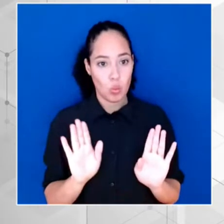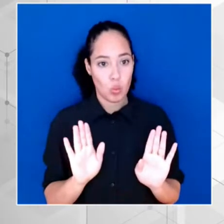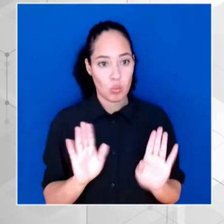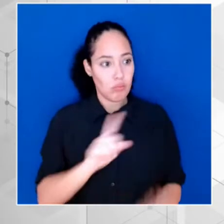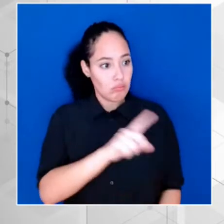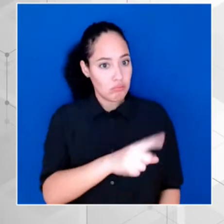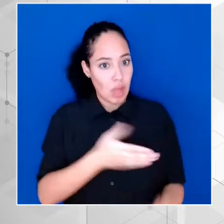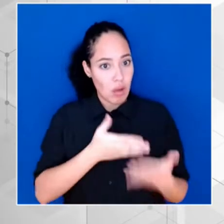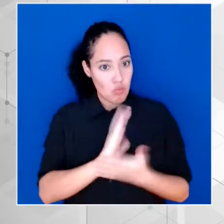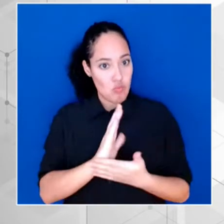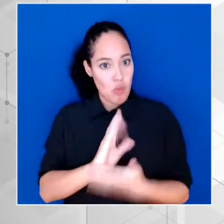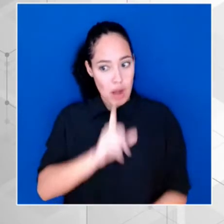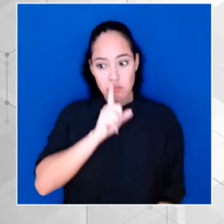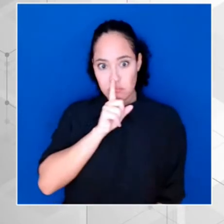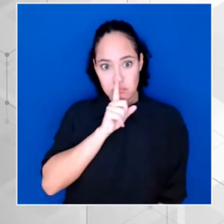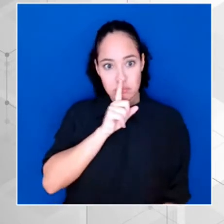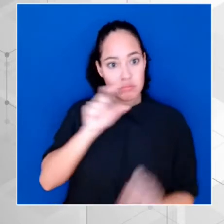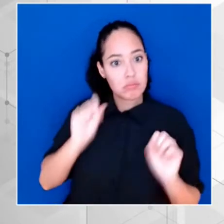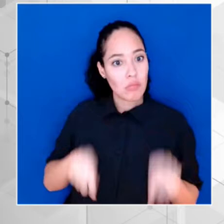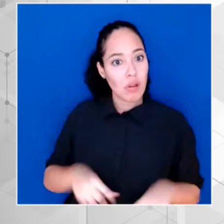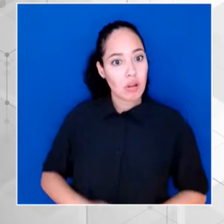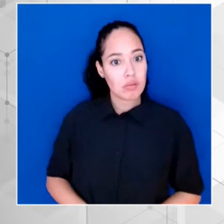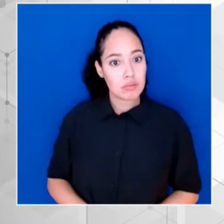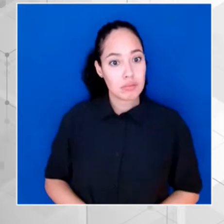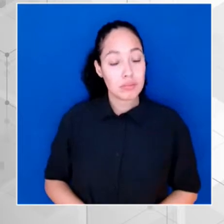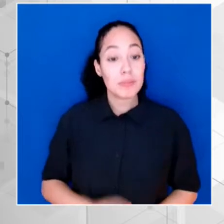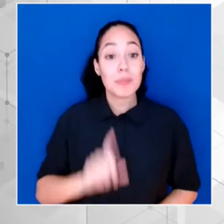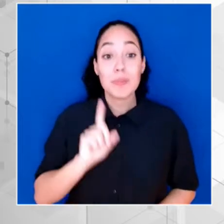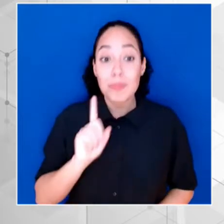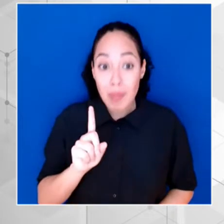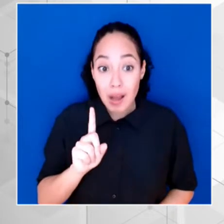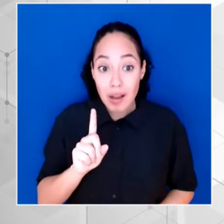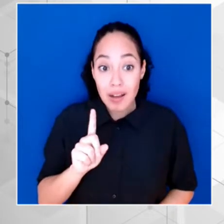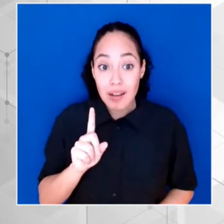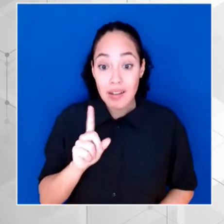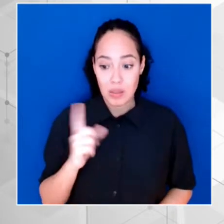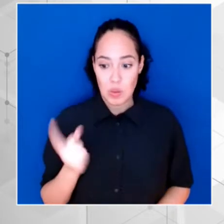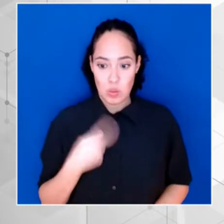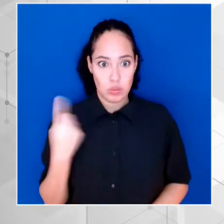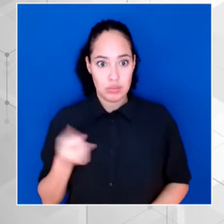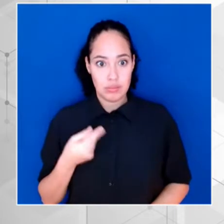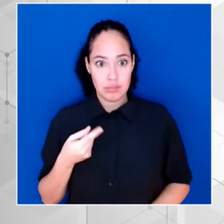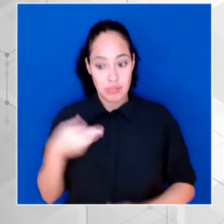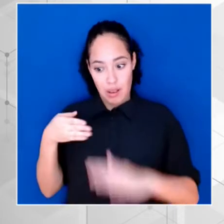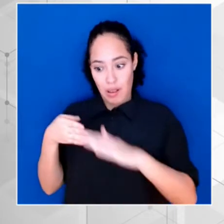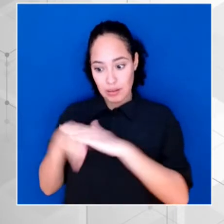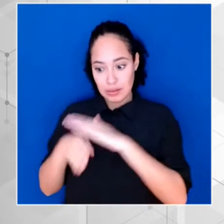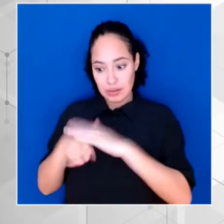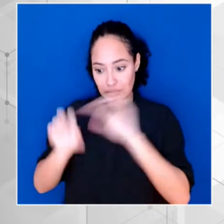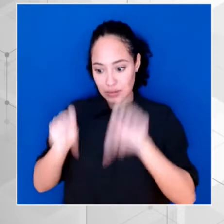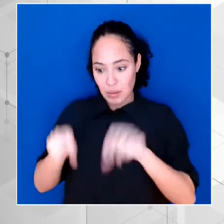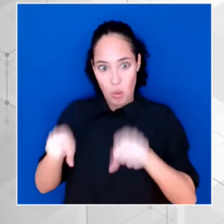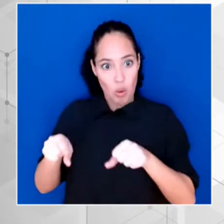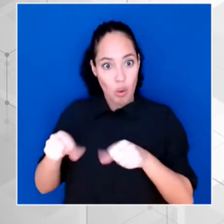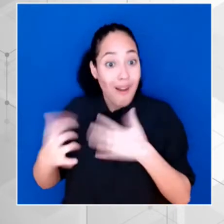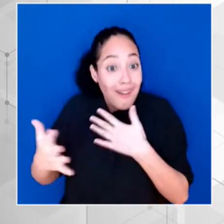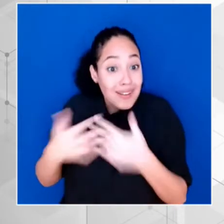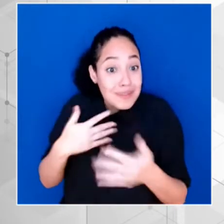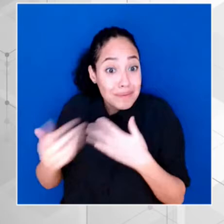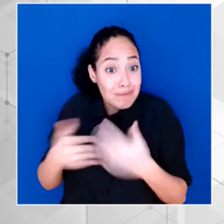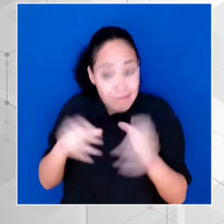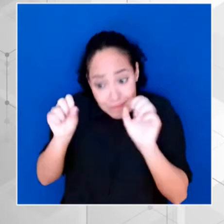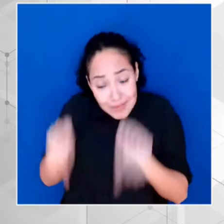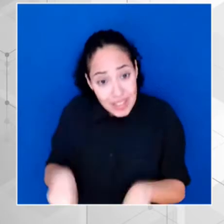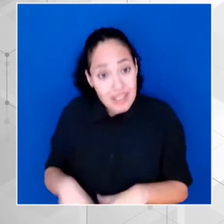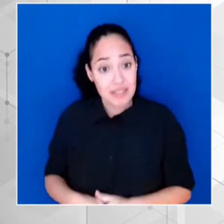can help regardless. I know there isn't a quick fix and there isn't just some features on a computer that can change everything, but